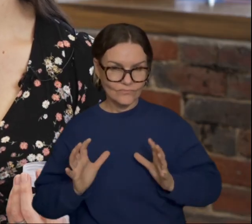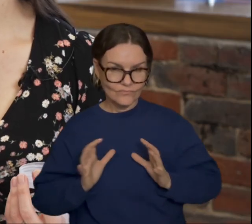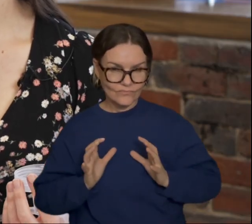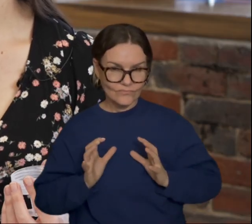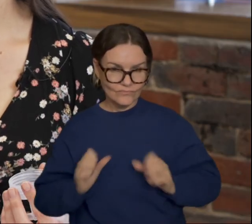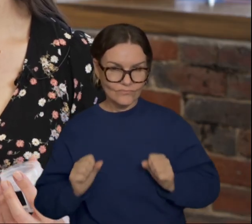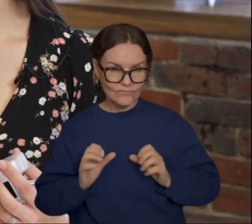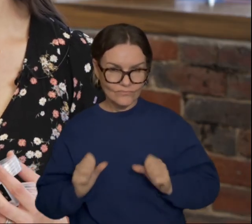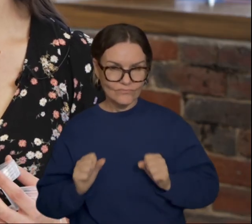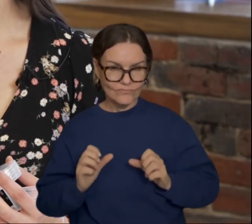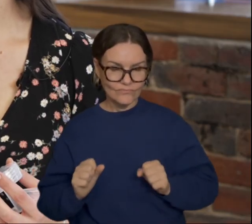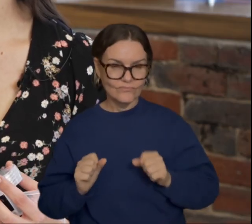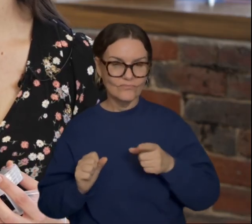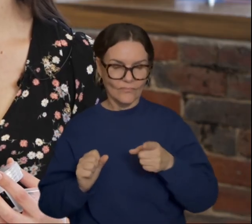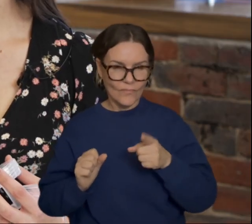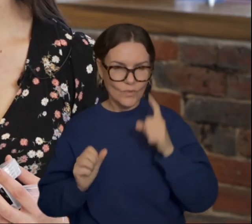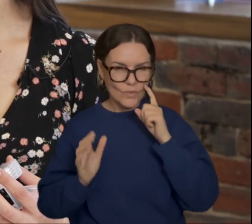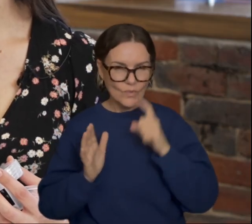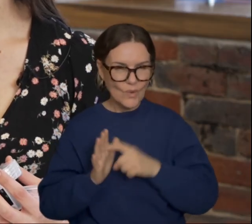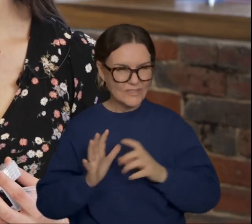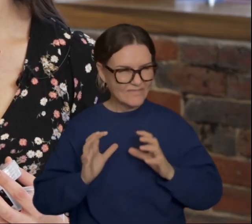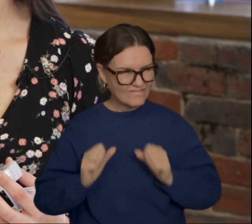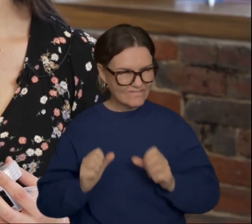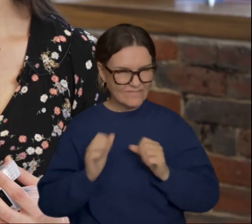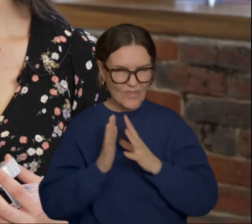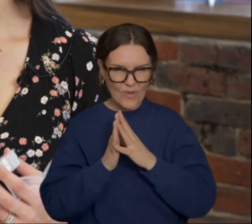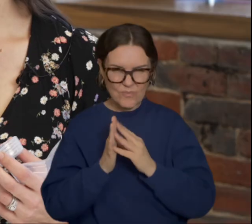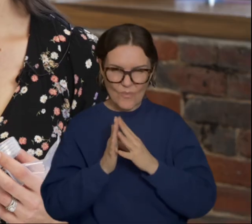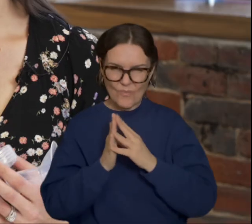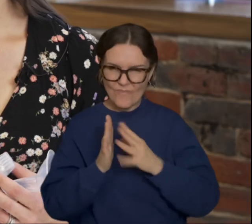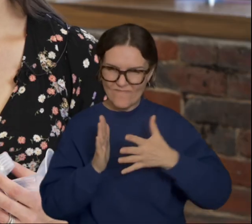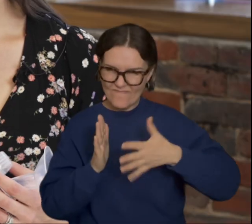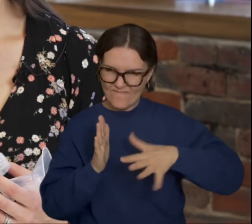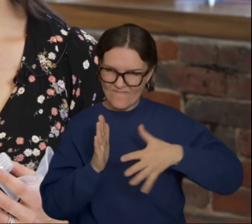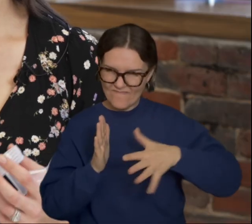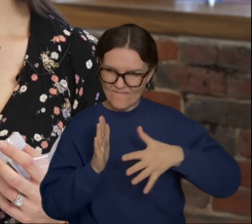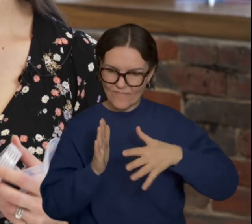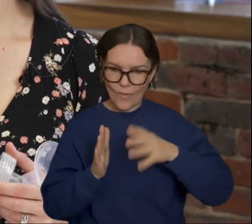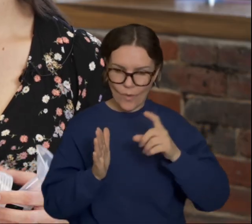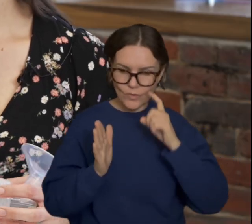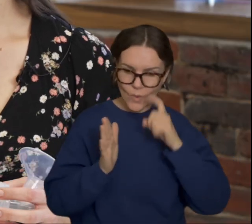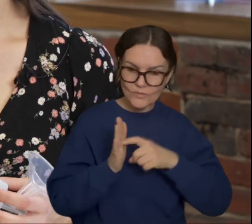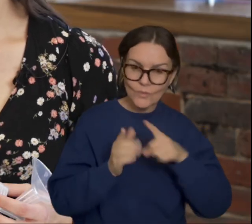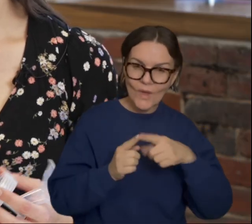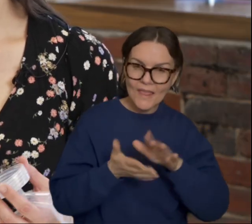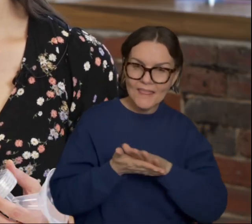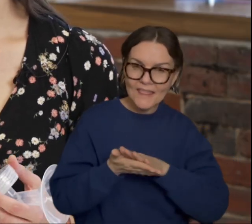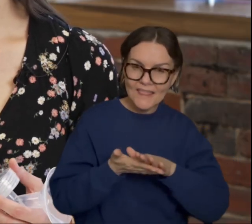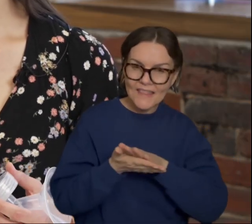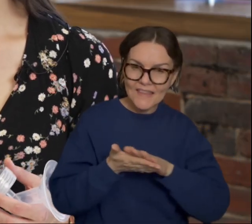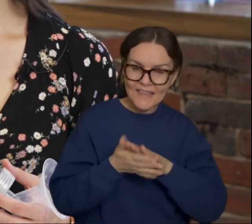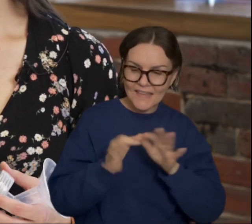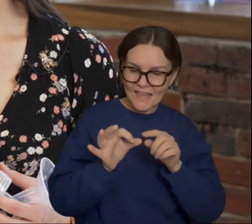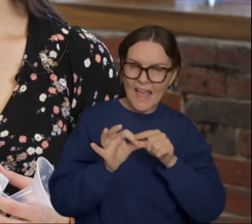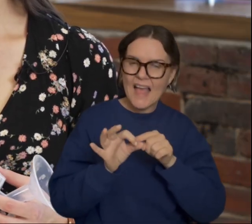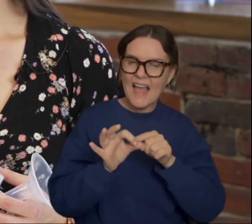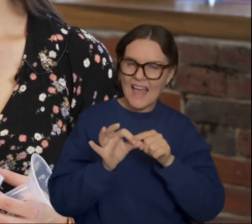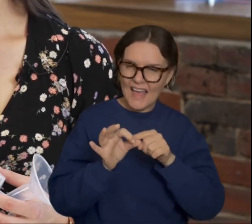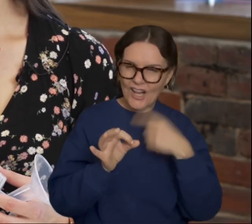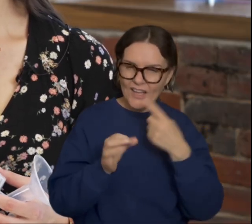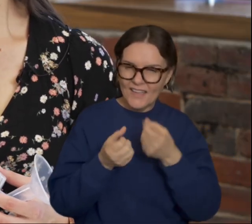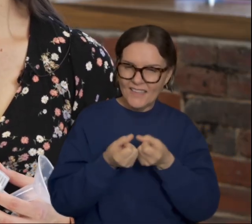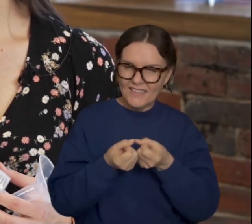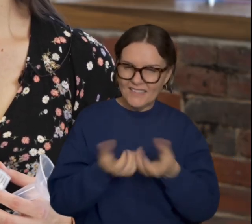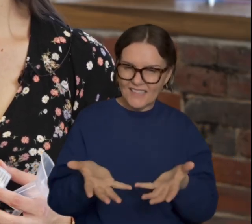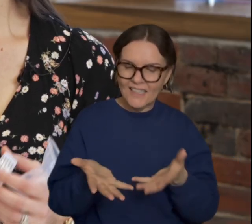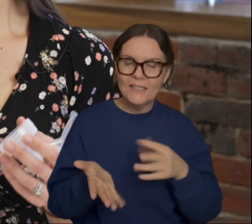when you're cleaning your parts, if you notice that this is stretched out or has any tearing, it's most likely time to replace it. At rest, there